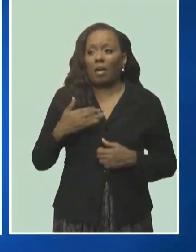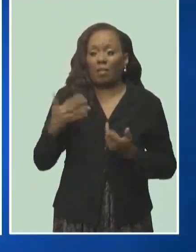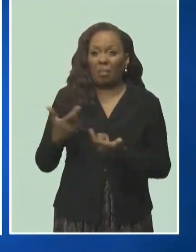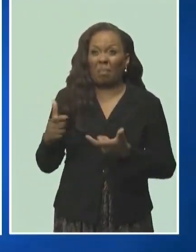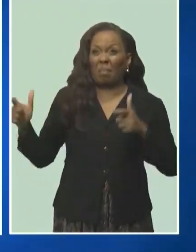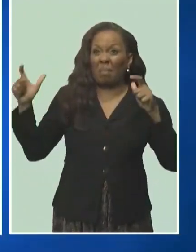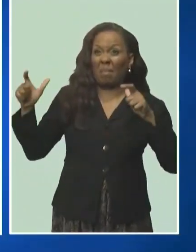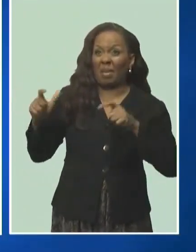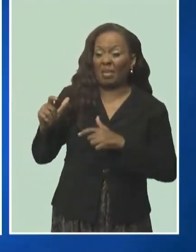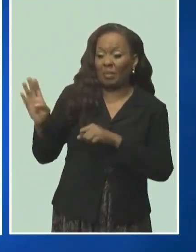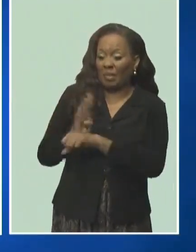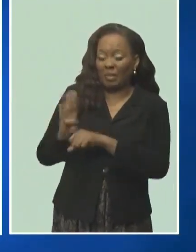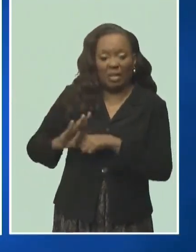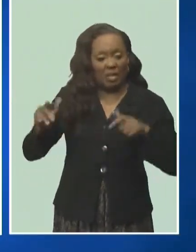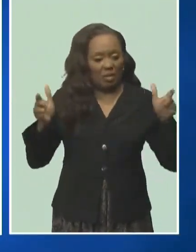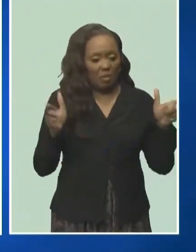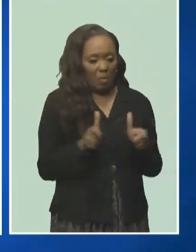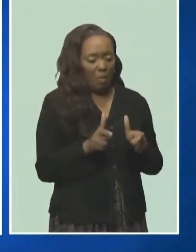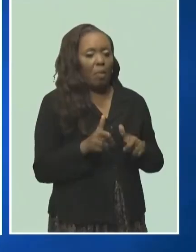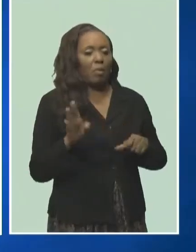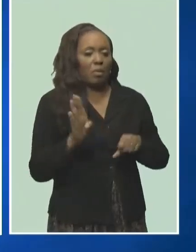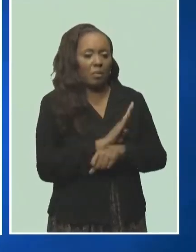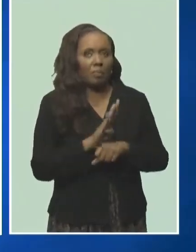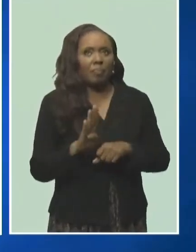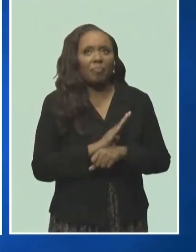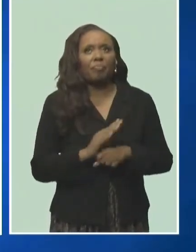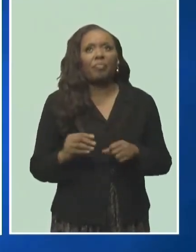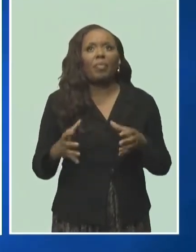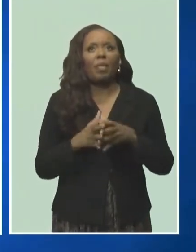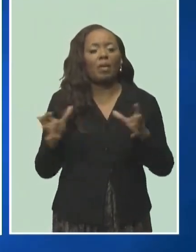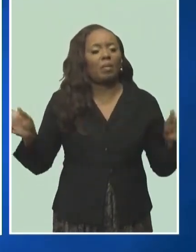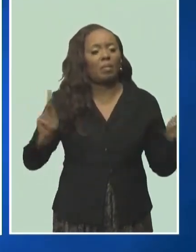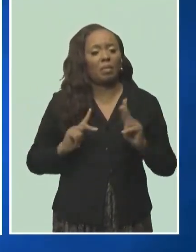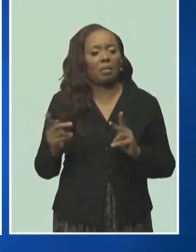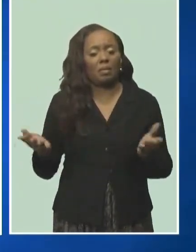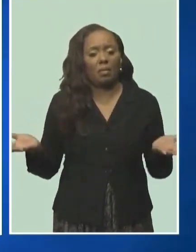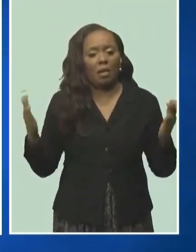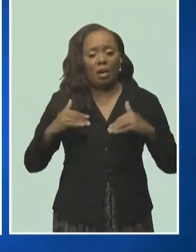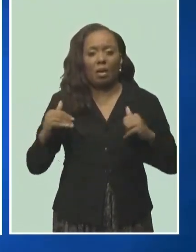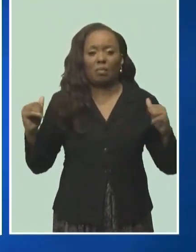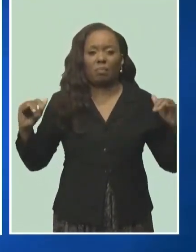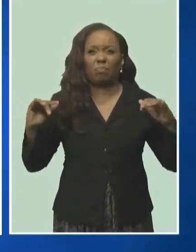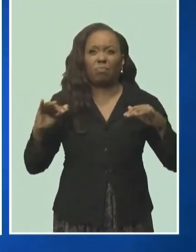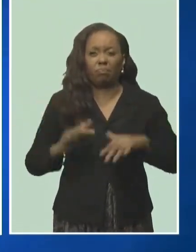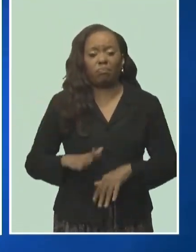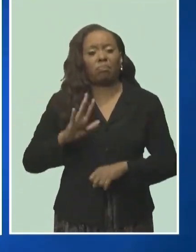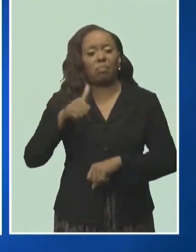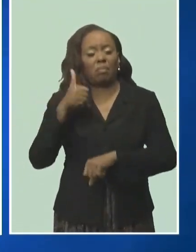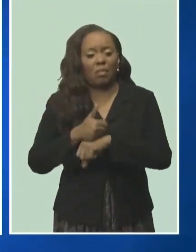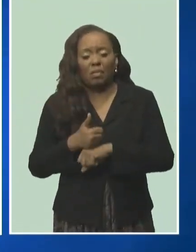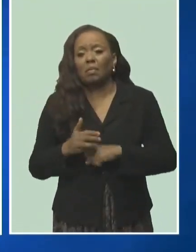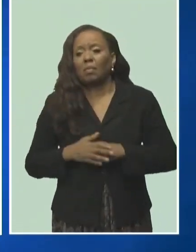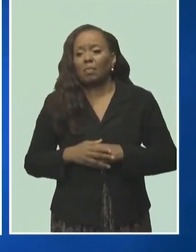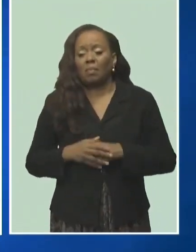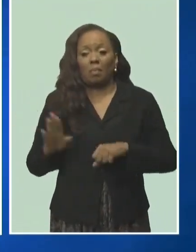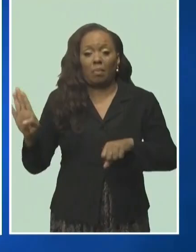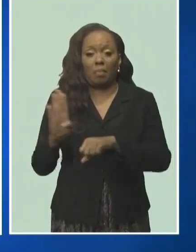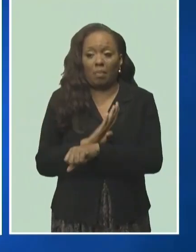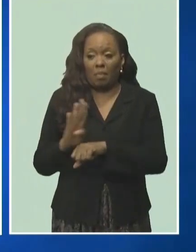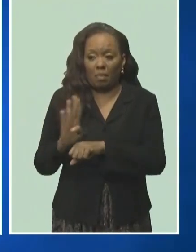side. It really gives them exposure to come and match, especially with the corporate people, because they would